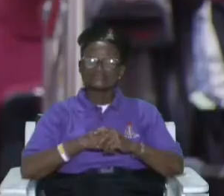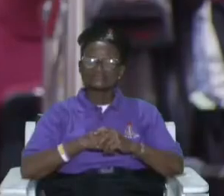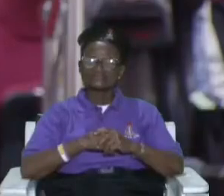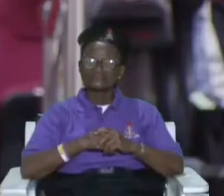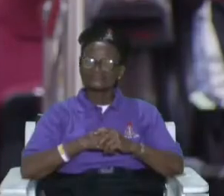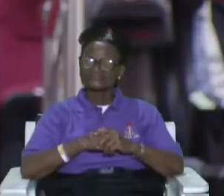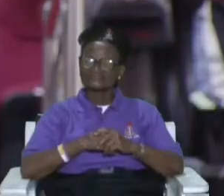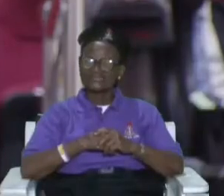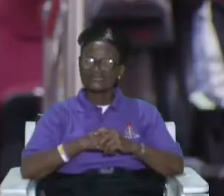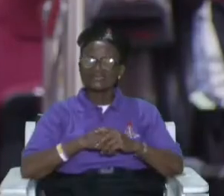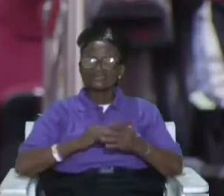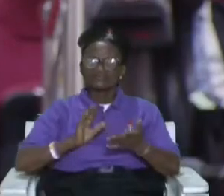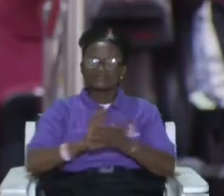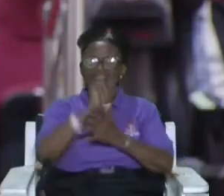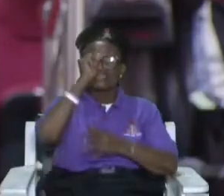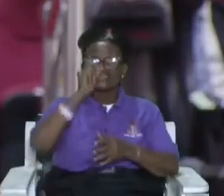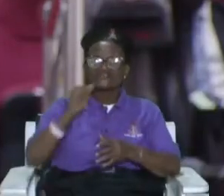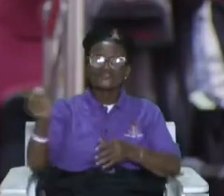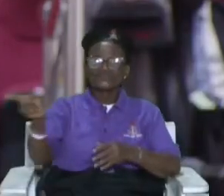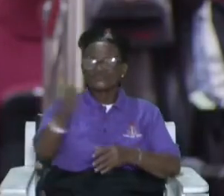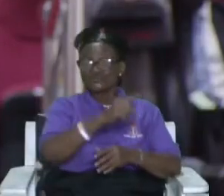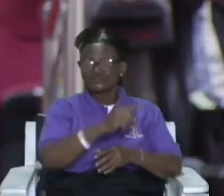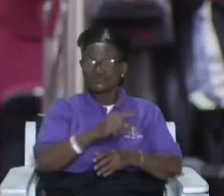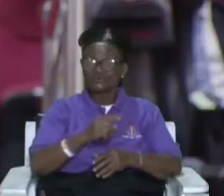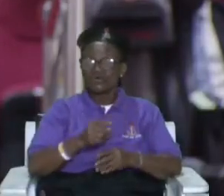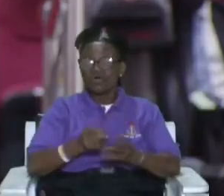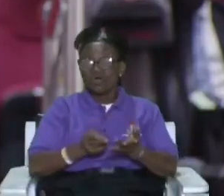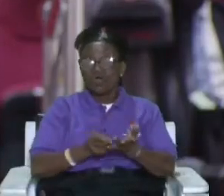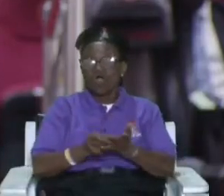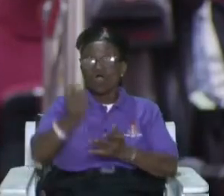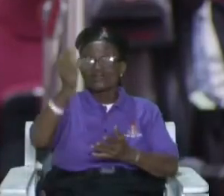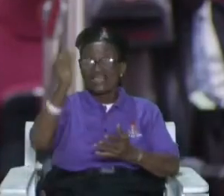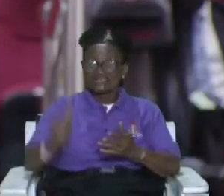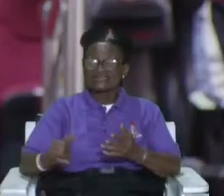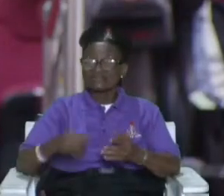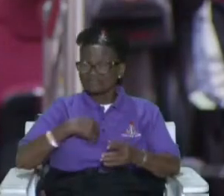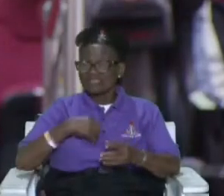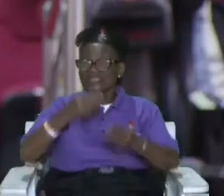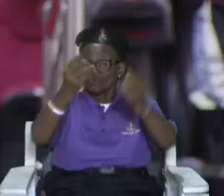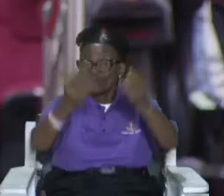Believe me honestly, I want to say amen to that too.